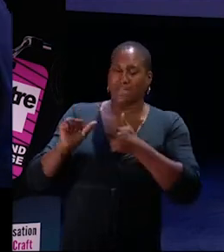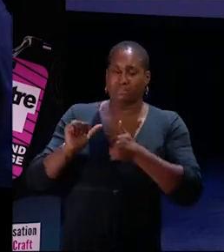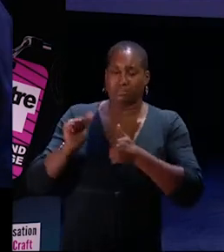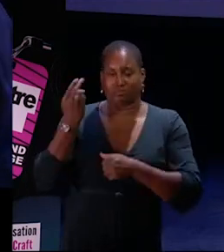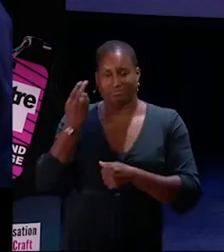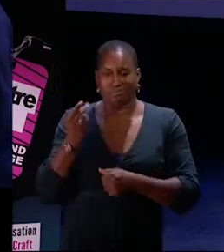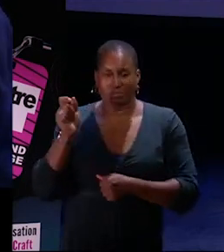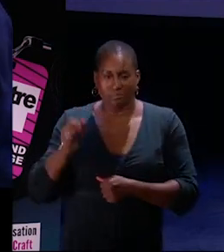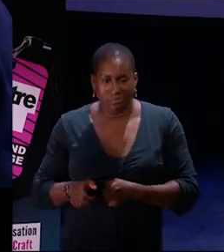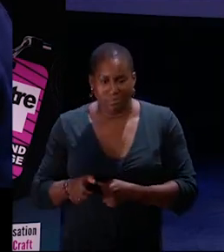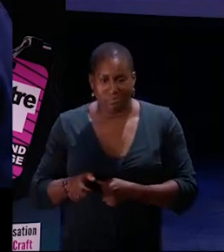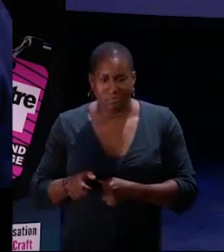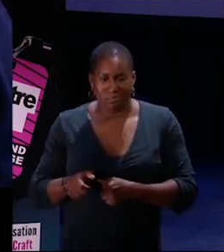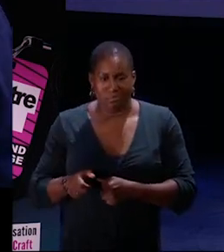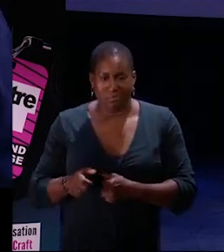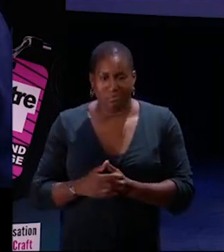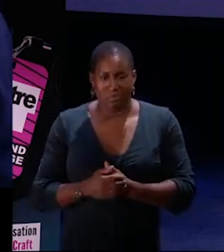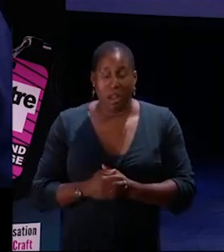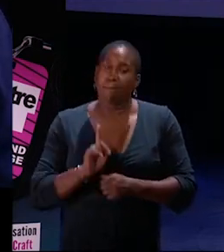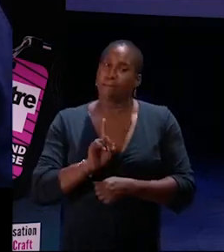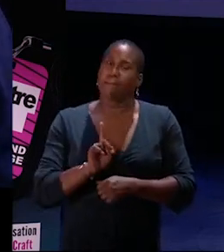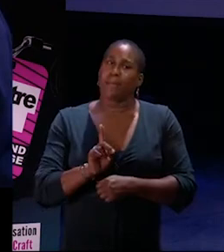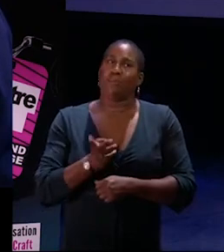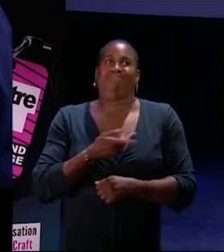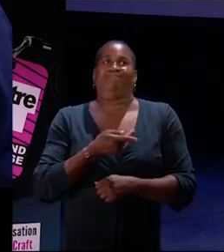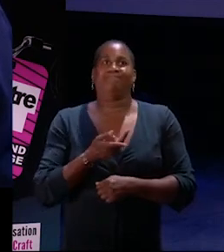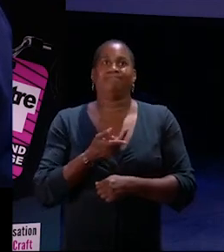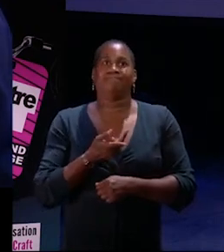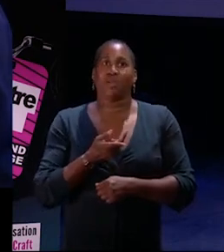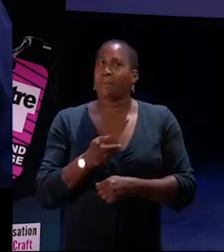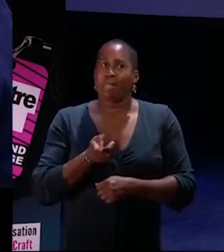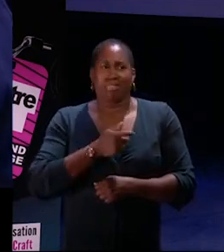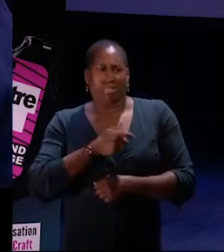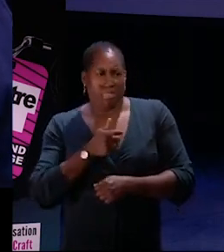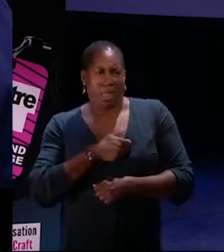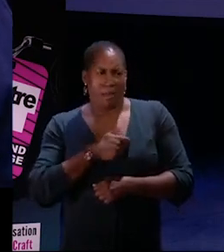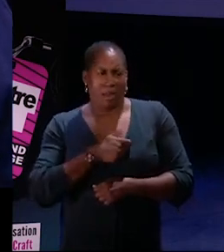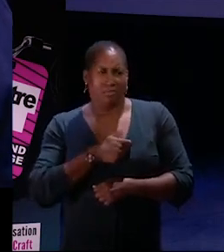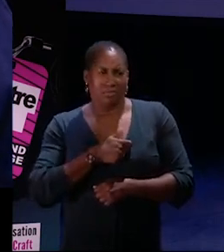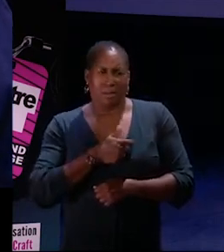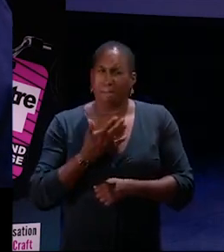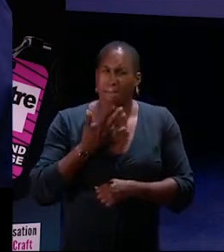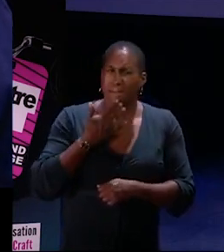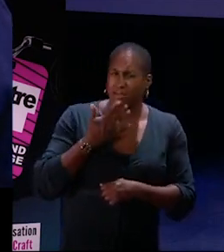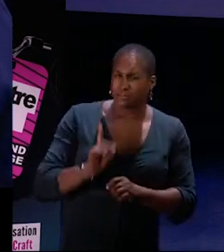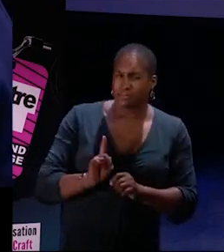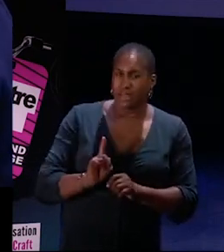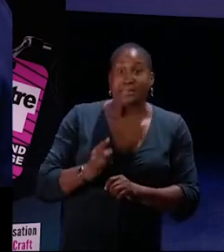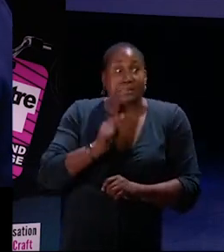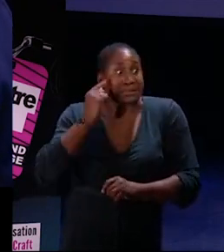And obviously. You hear it all the time. Don't be afraid to make mistakes. You know, specifically as a sound designer, listen to as